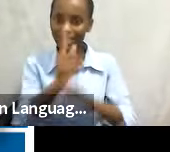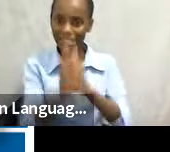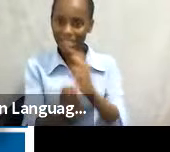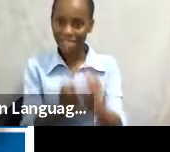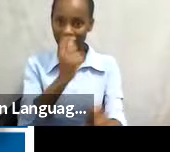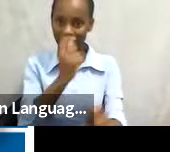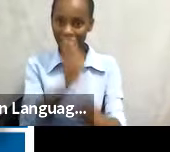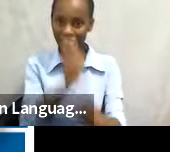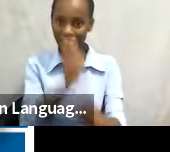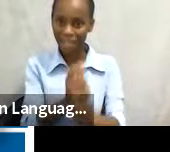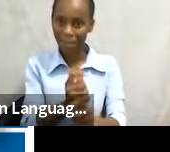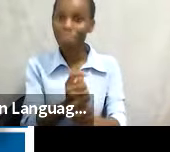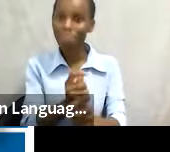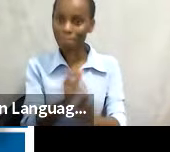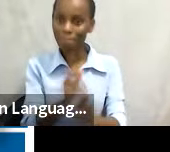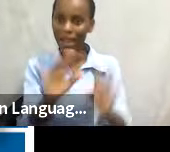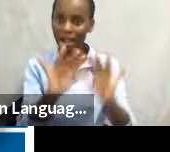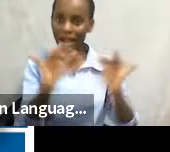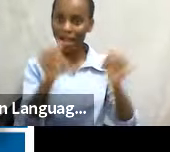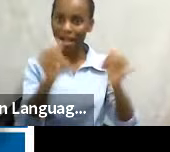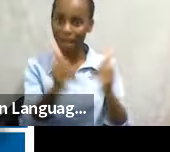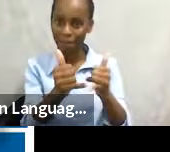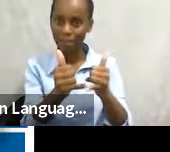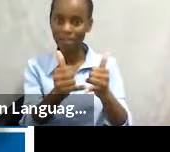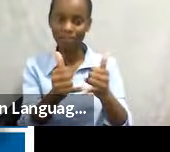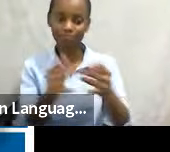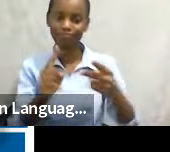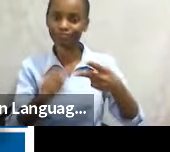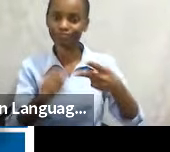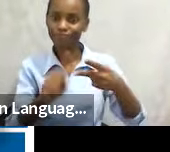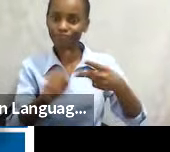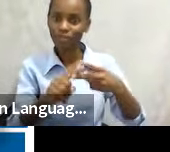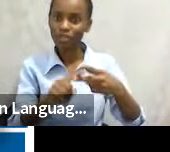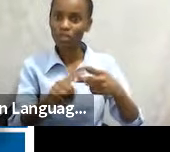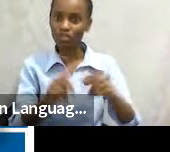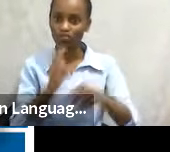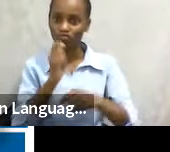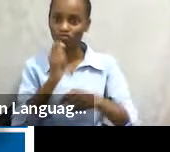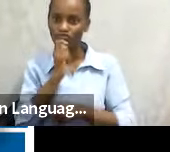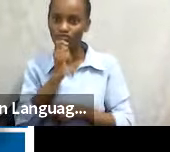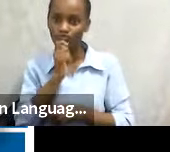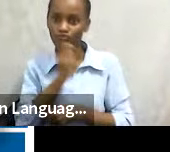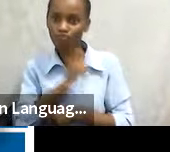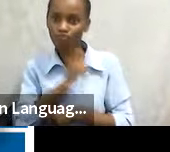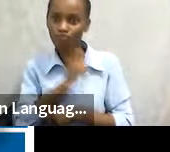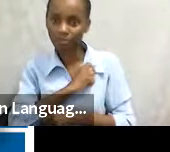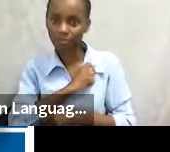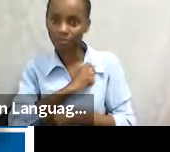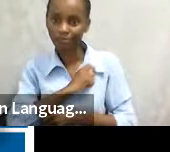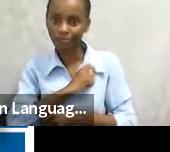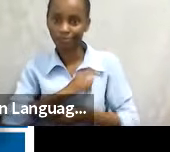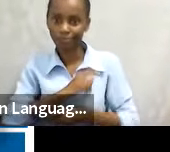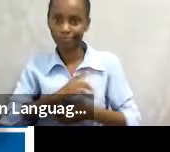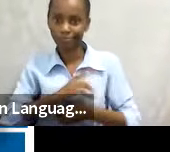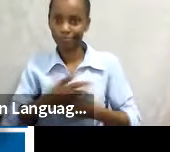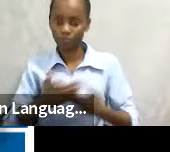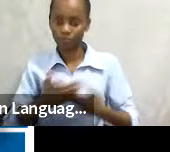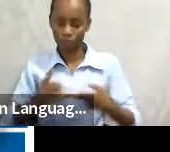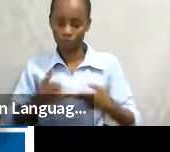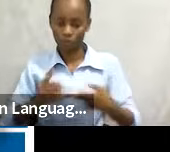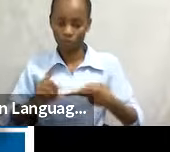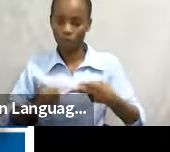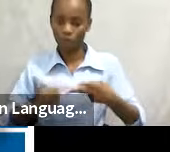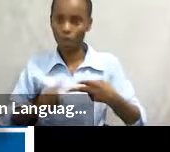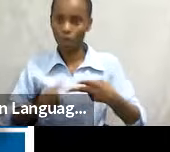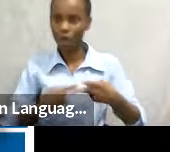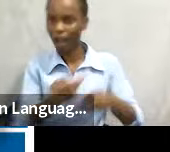is individual, company, trust, or other. Again, we've highlighted with a red asterisk the tax number of the business